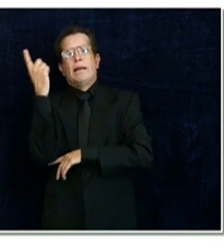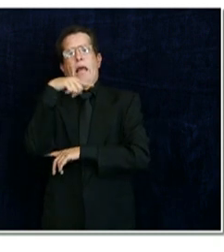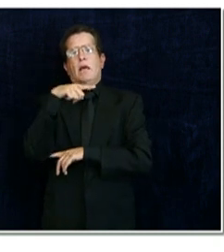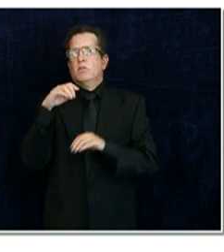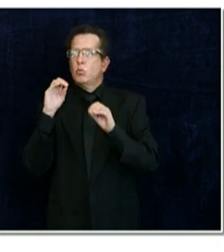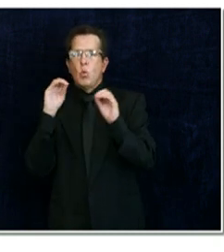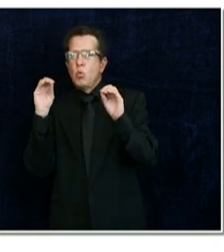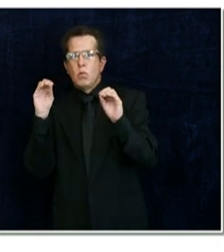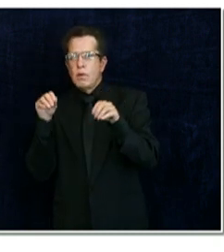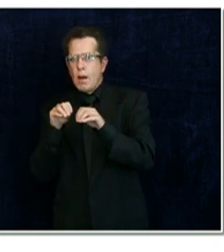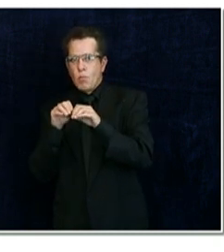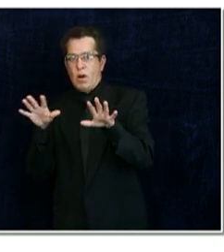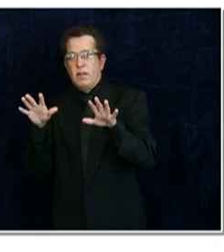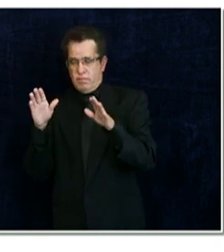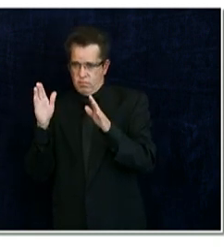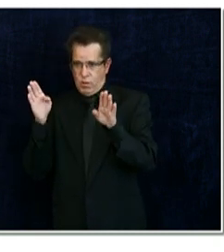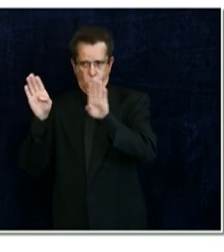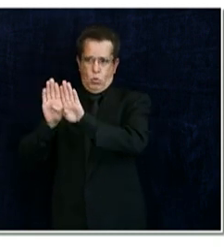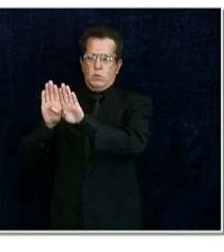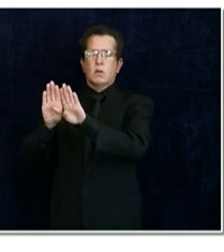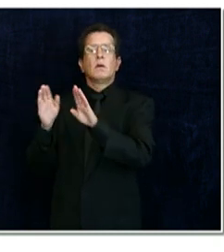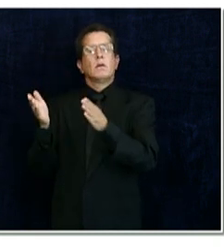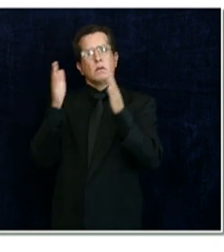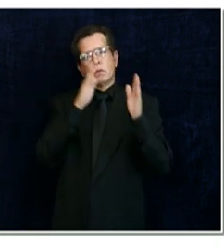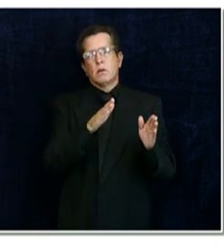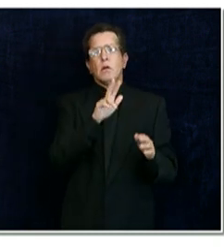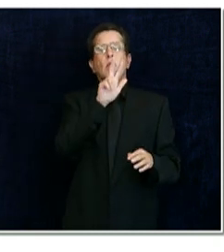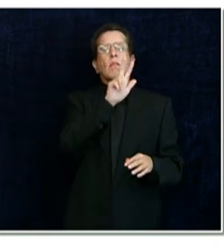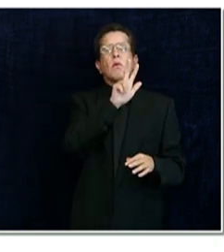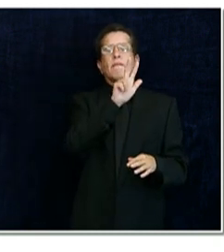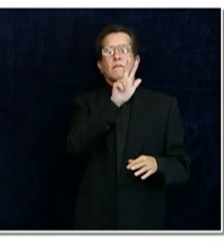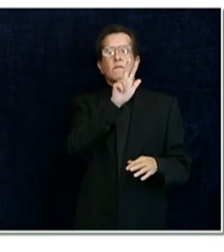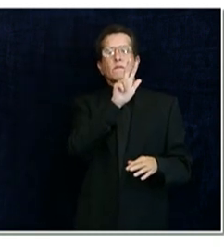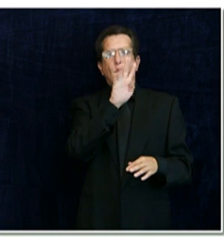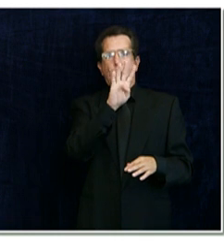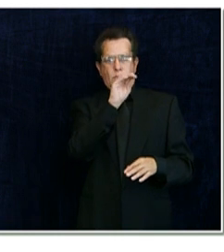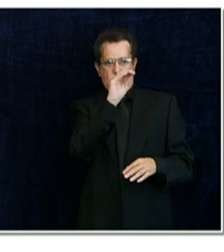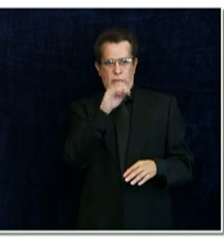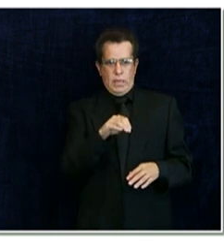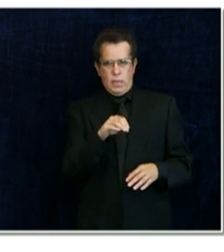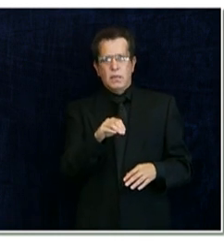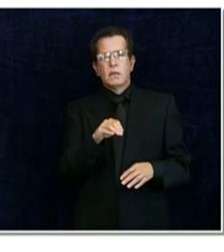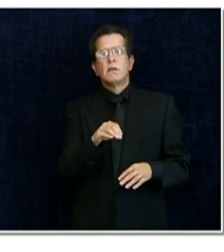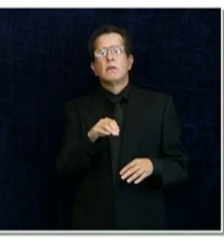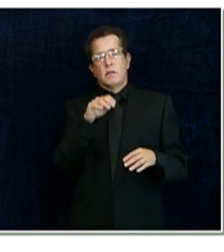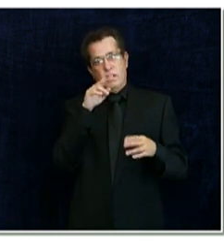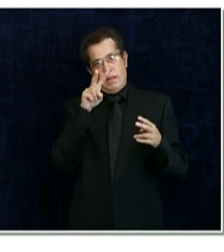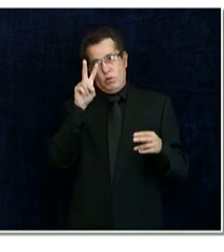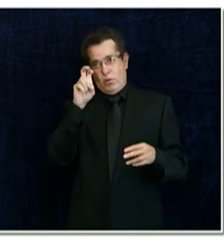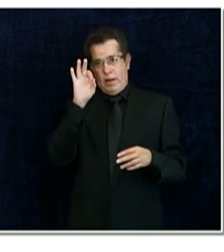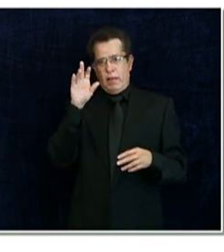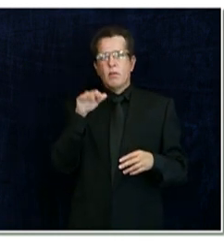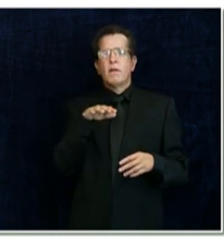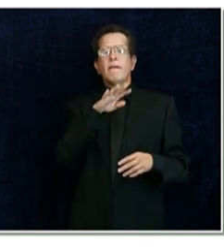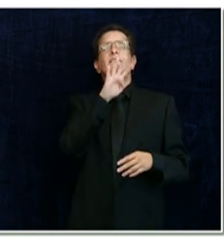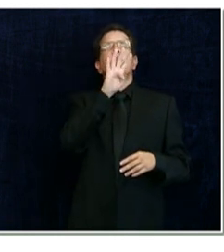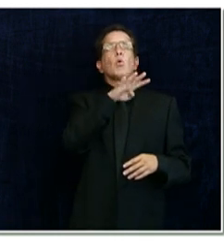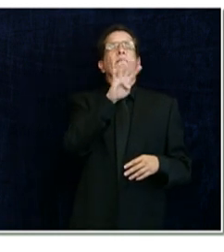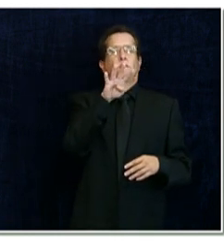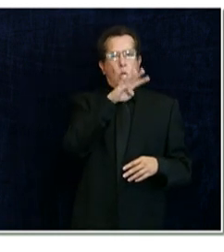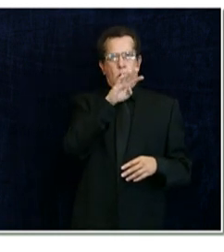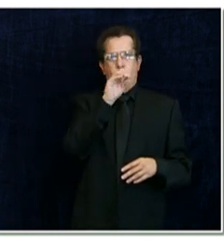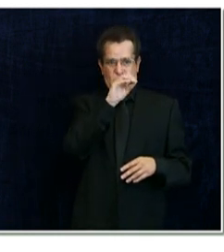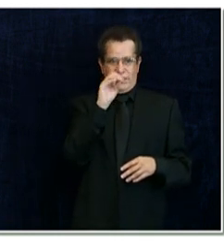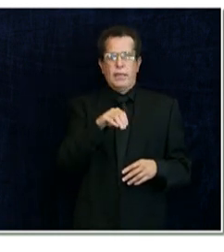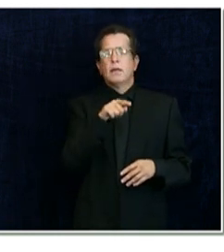longer. This leaves 130 or 44% of the 293 outbreaks that are active